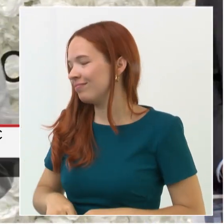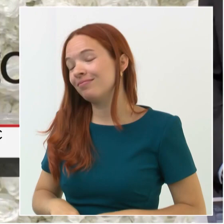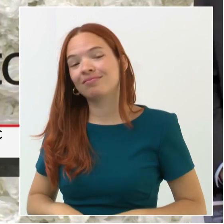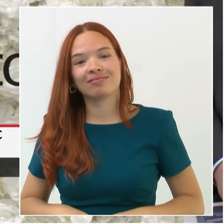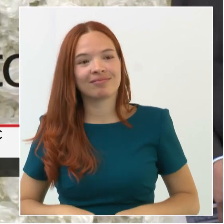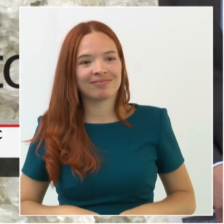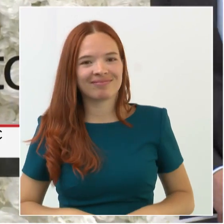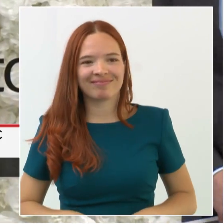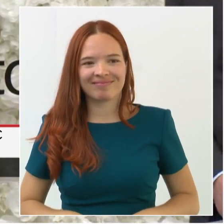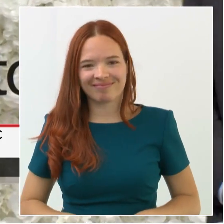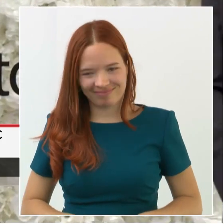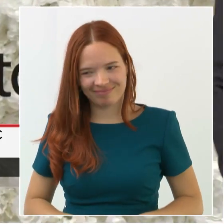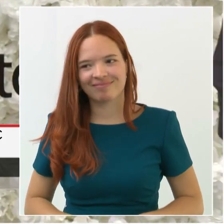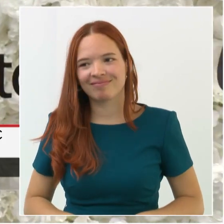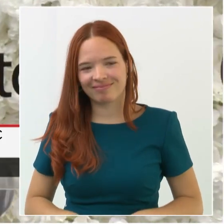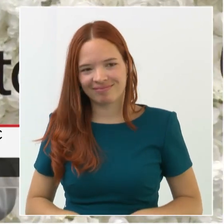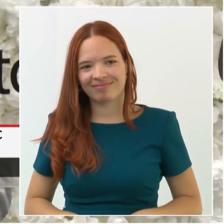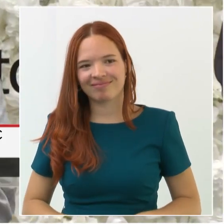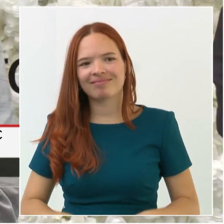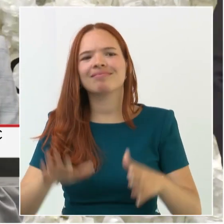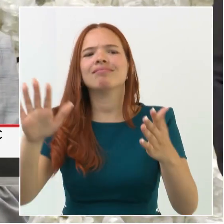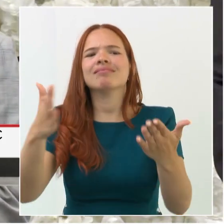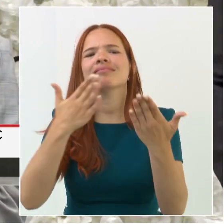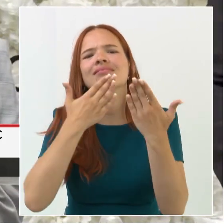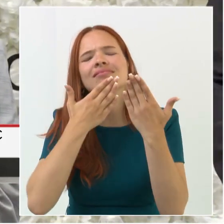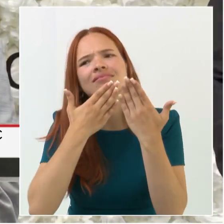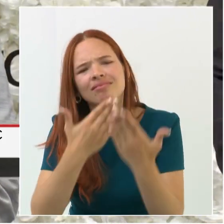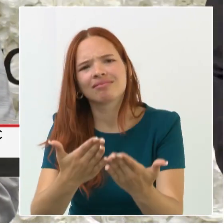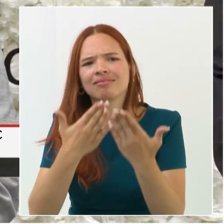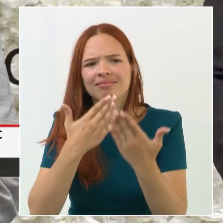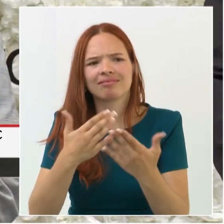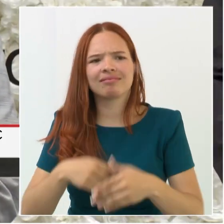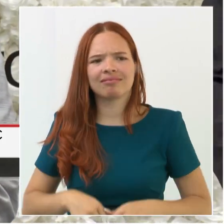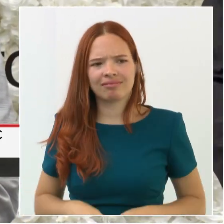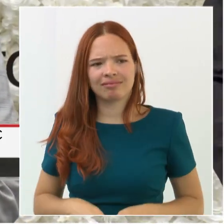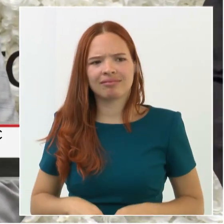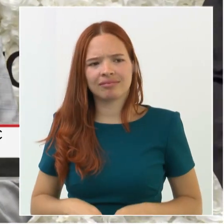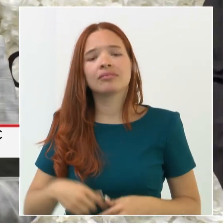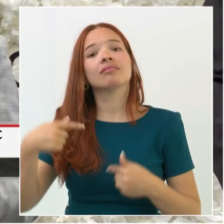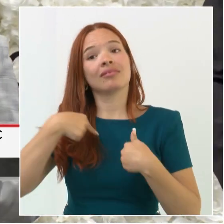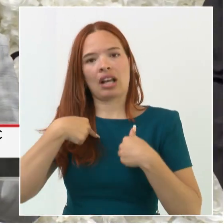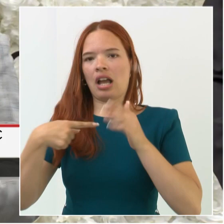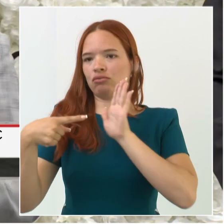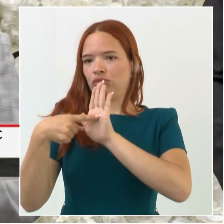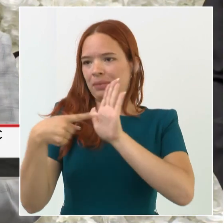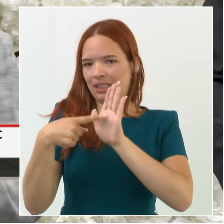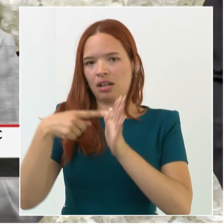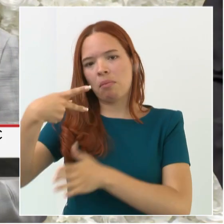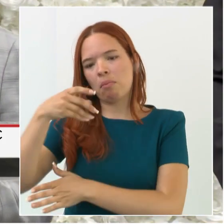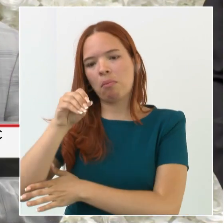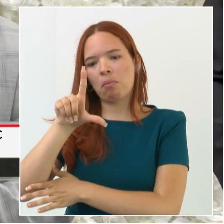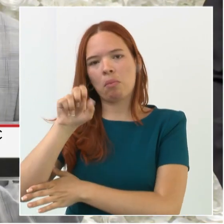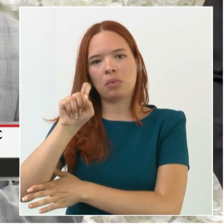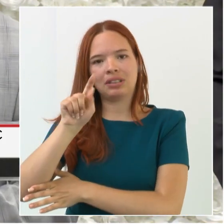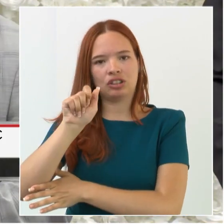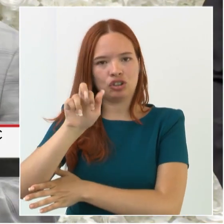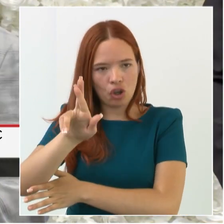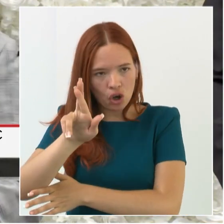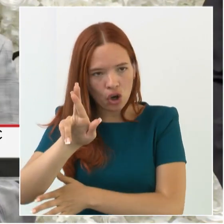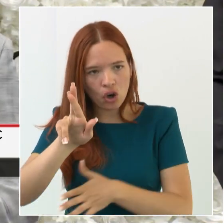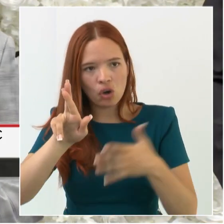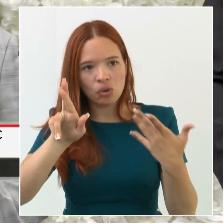you. So I represent Polestar here, and it's an interesting run as we launch this